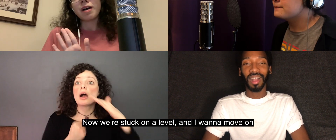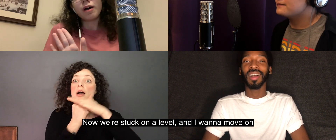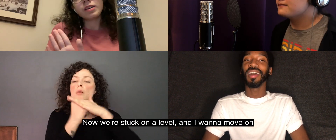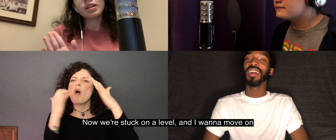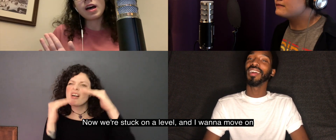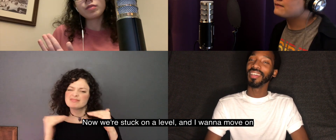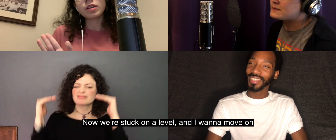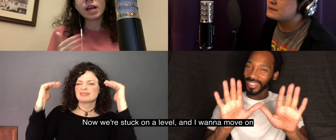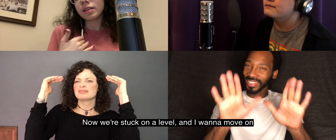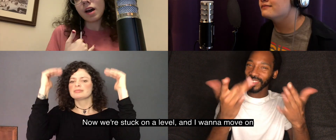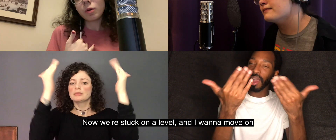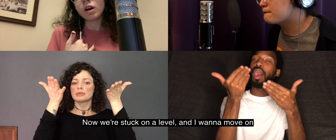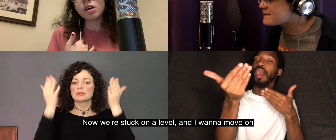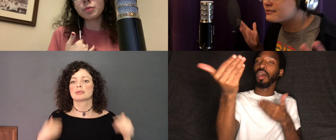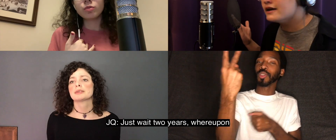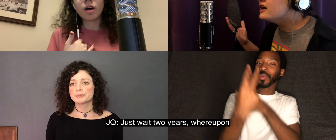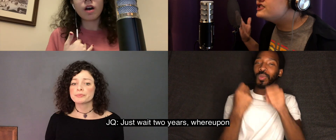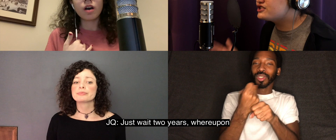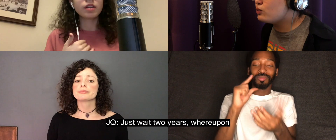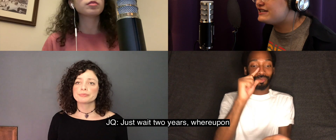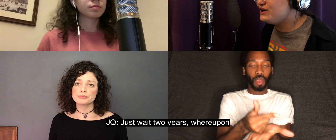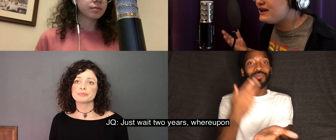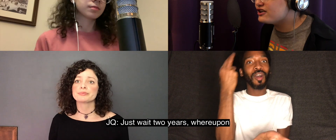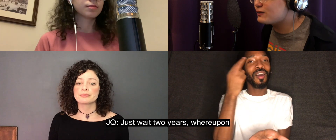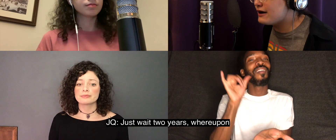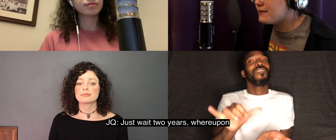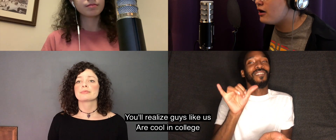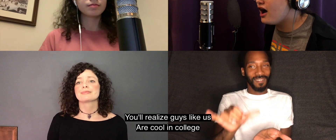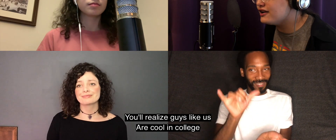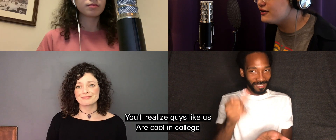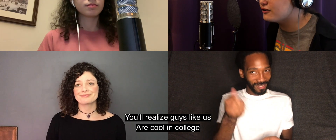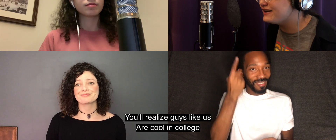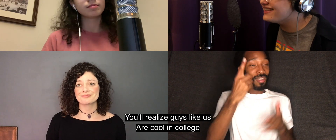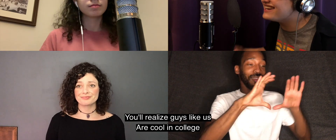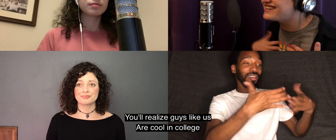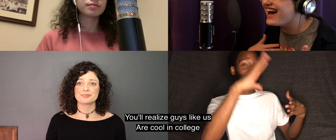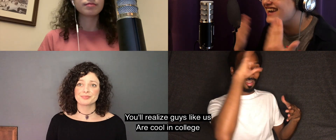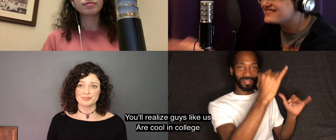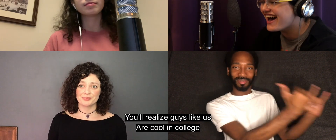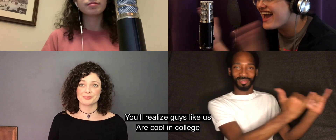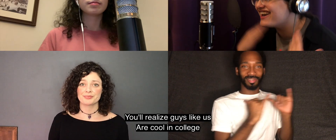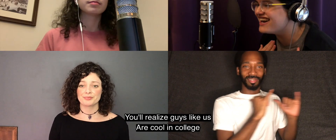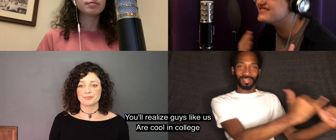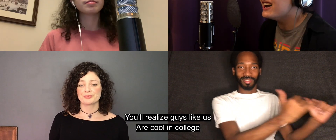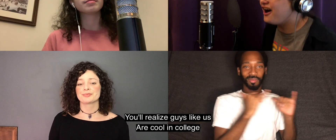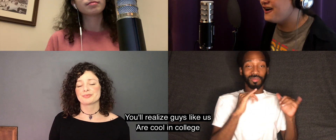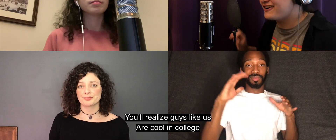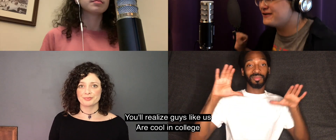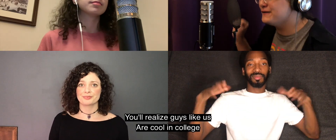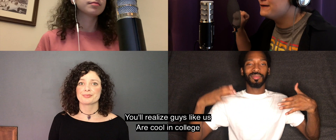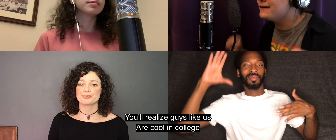stuck on a level and I wanna move on. Just wait 2 years, whereupon you'll realize guys like